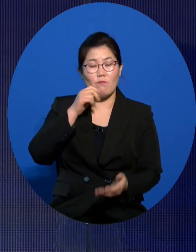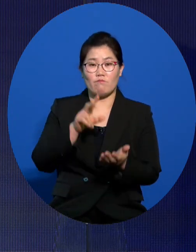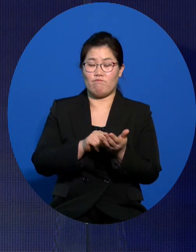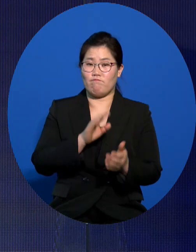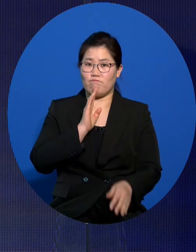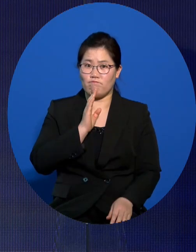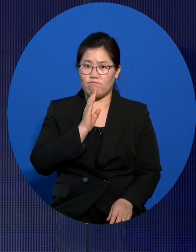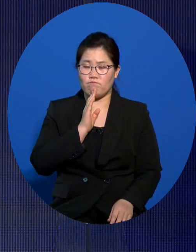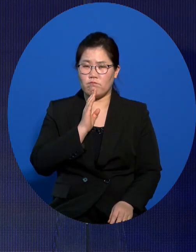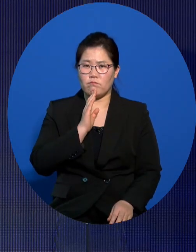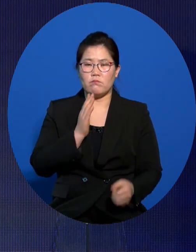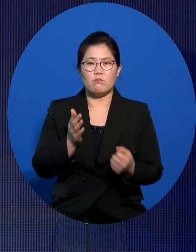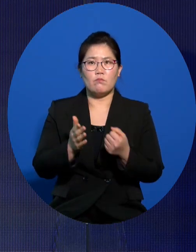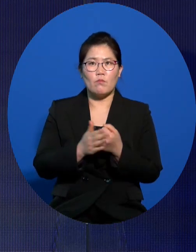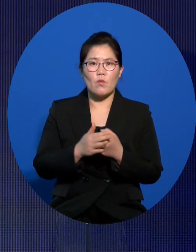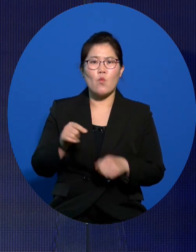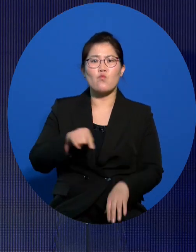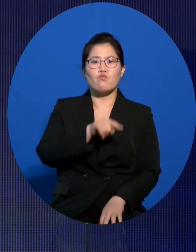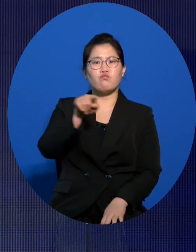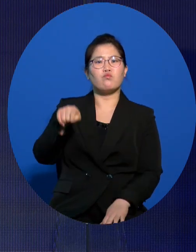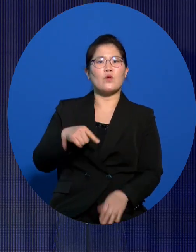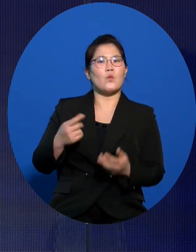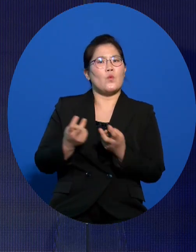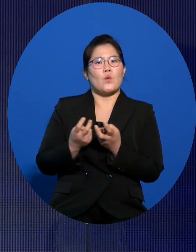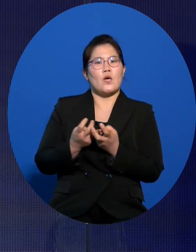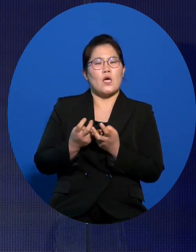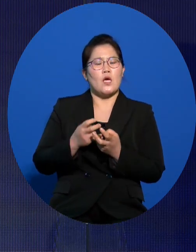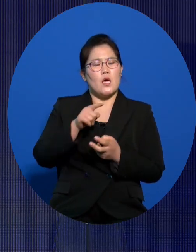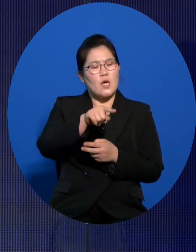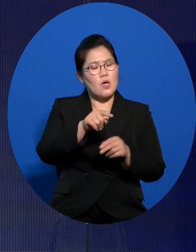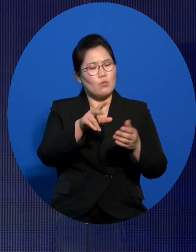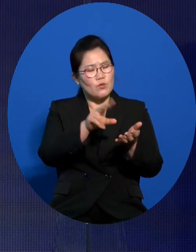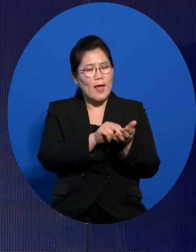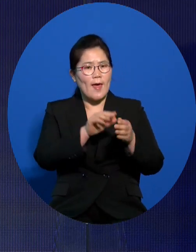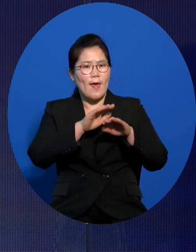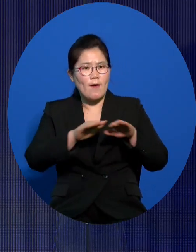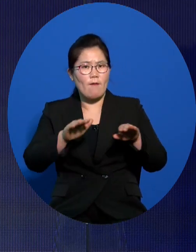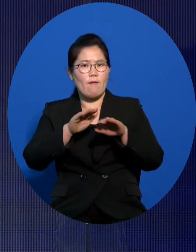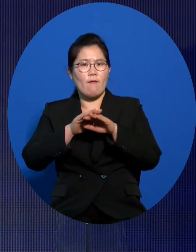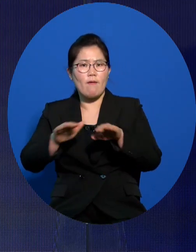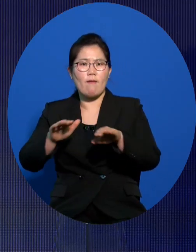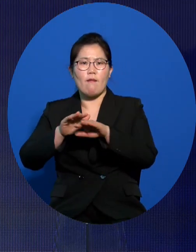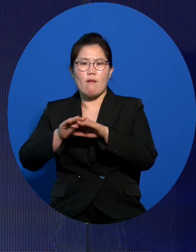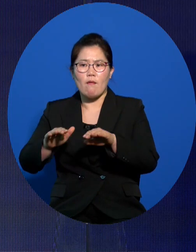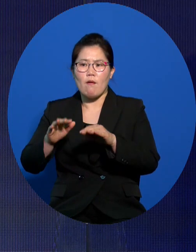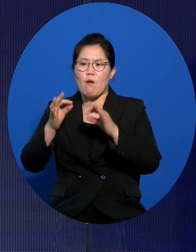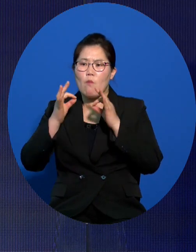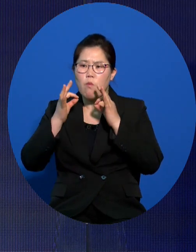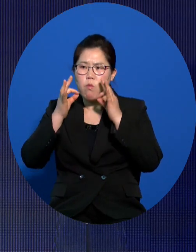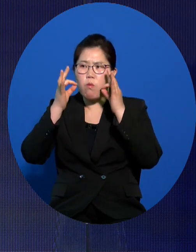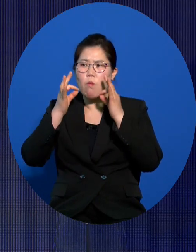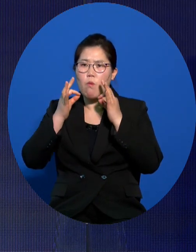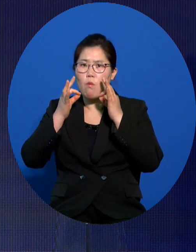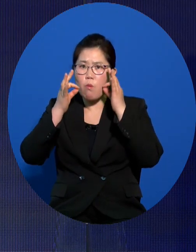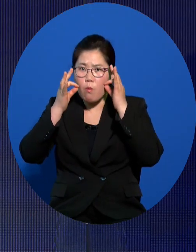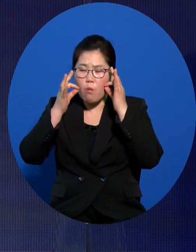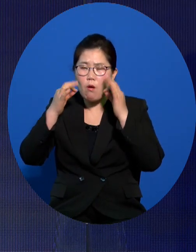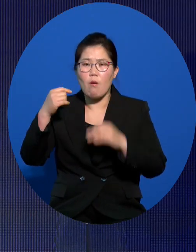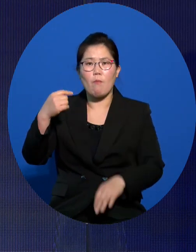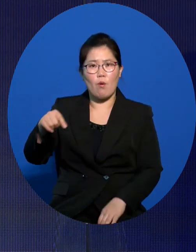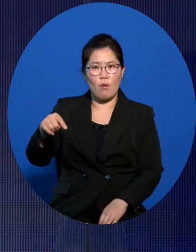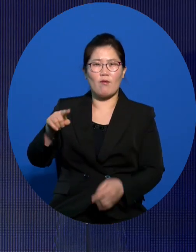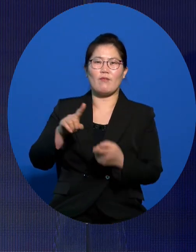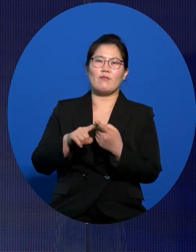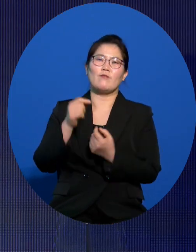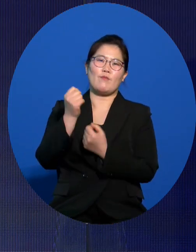difficult issues to resolve. At the private sector, how are we approaching these issues? How are we trying to resolve these